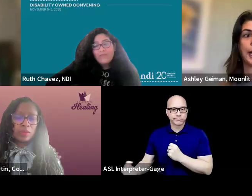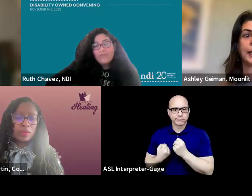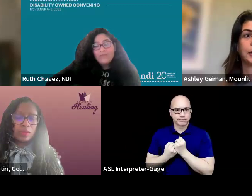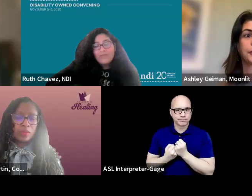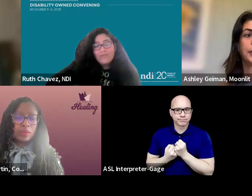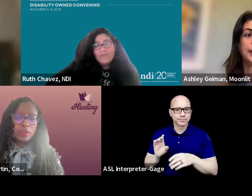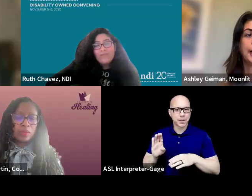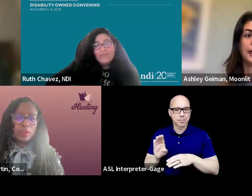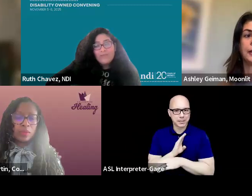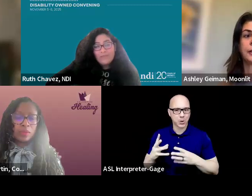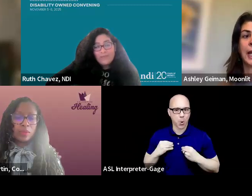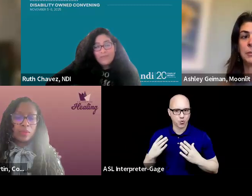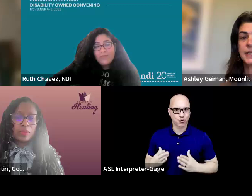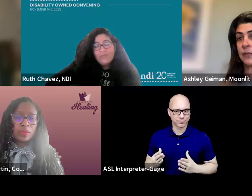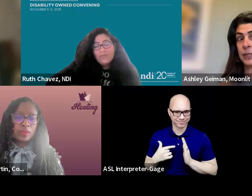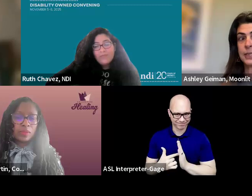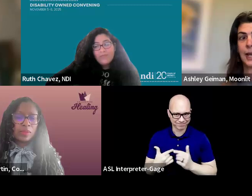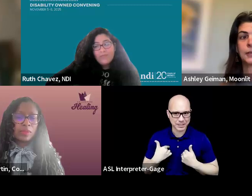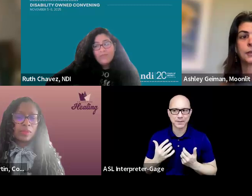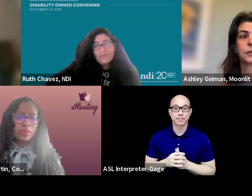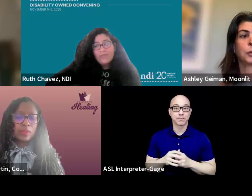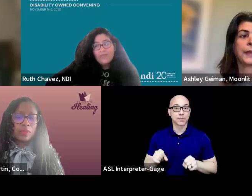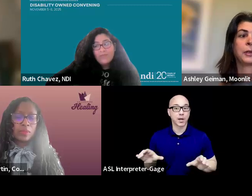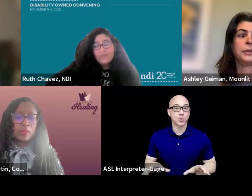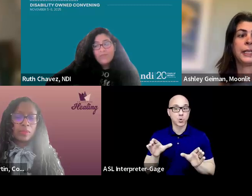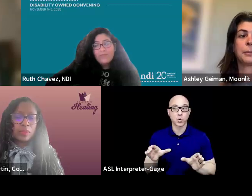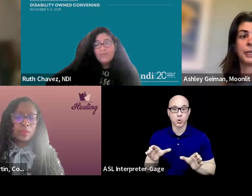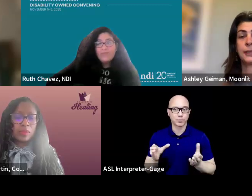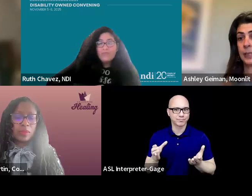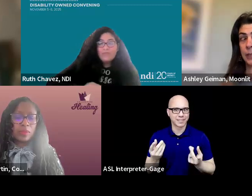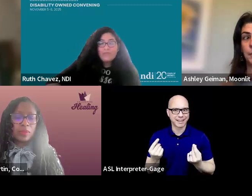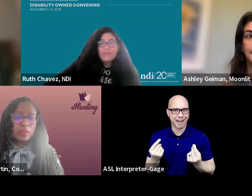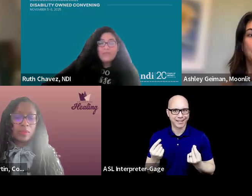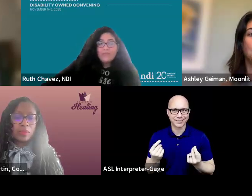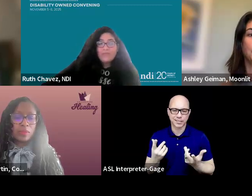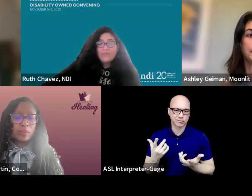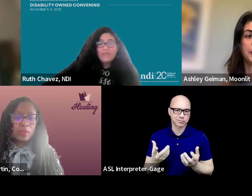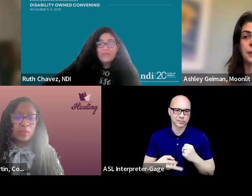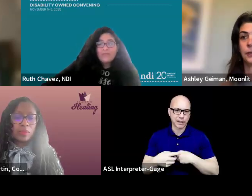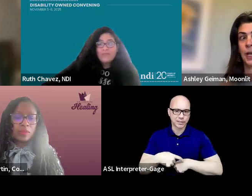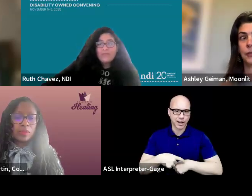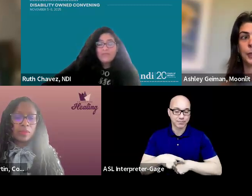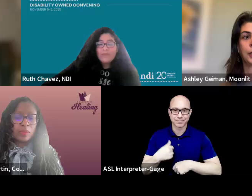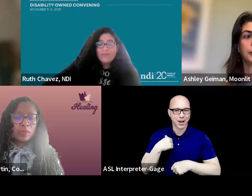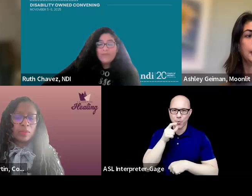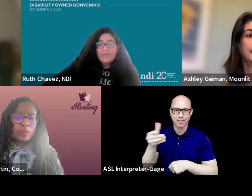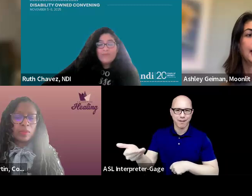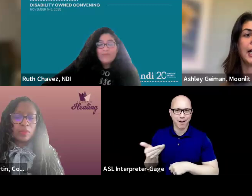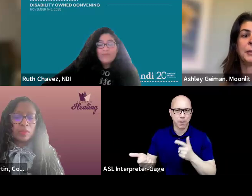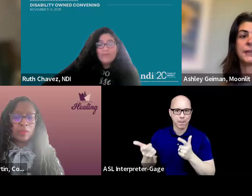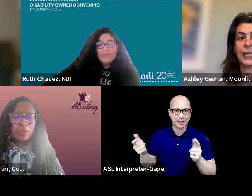do creative and time-saving tasks without needing a big team or expensive